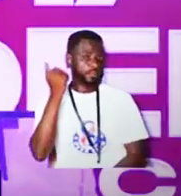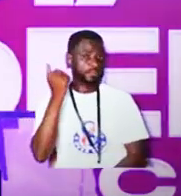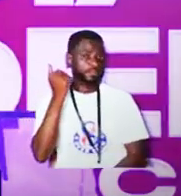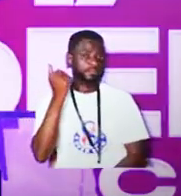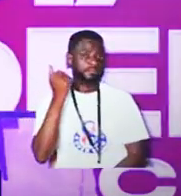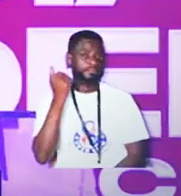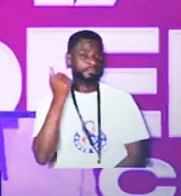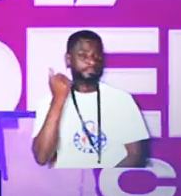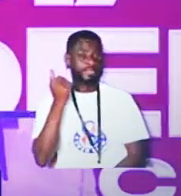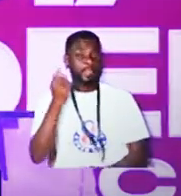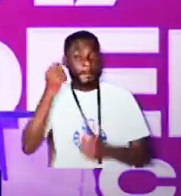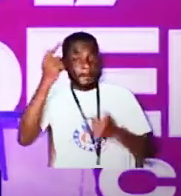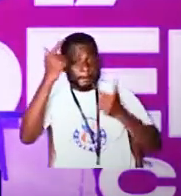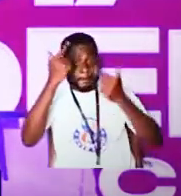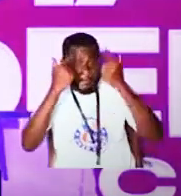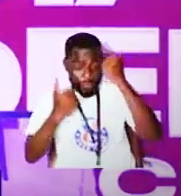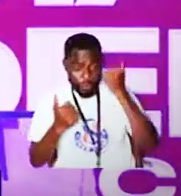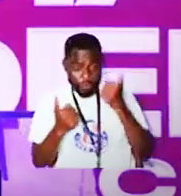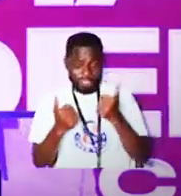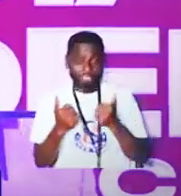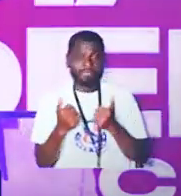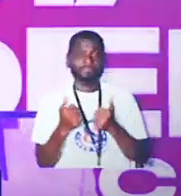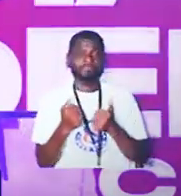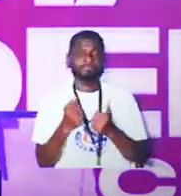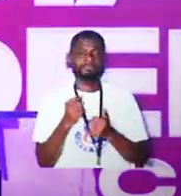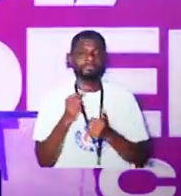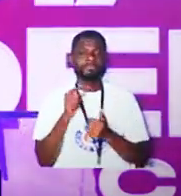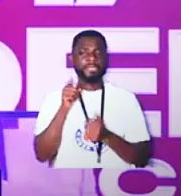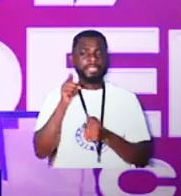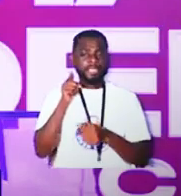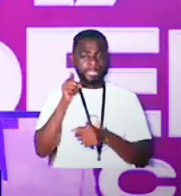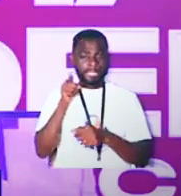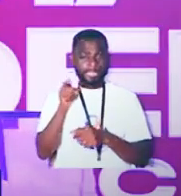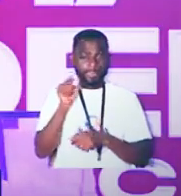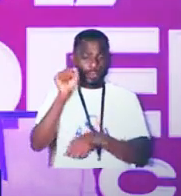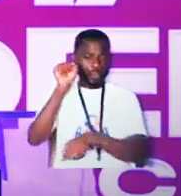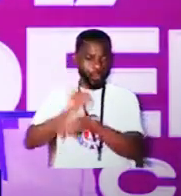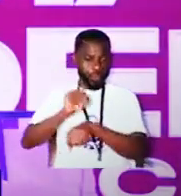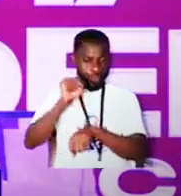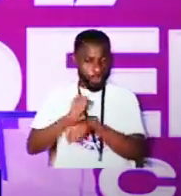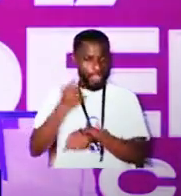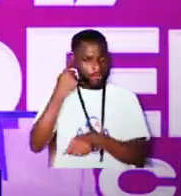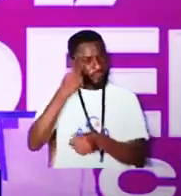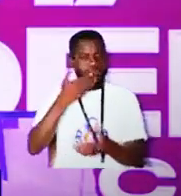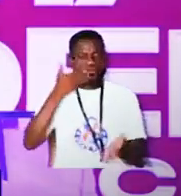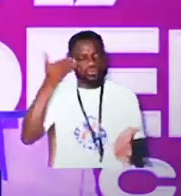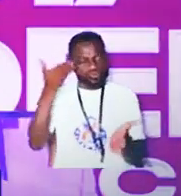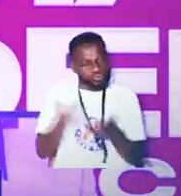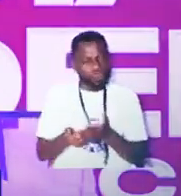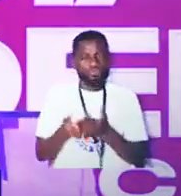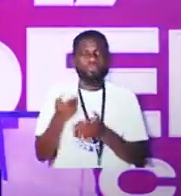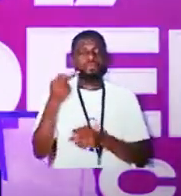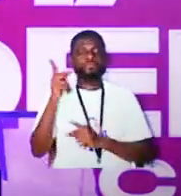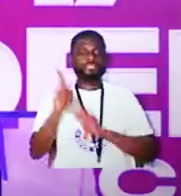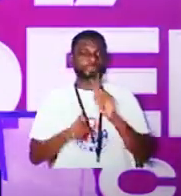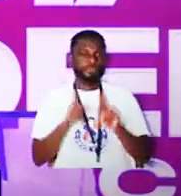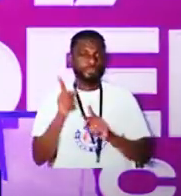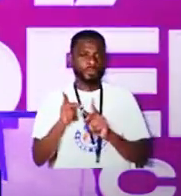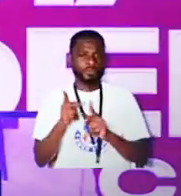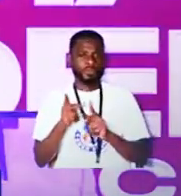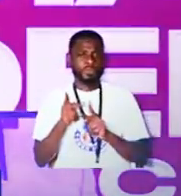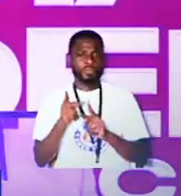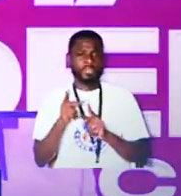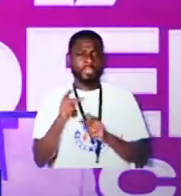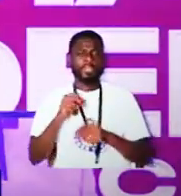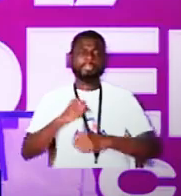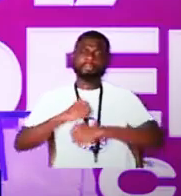we read the because? Because he worked for the good of his people and spoke up for the